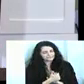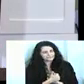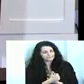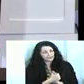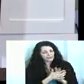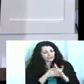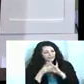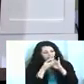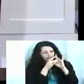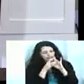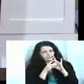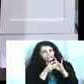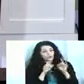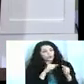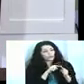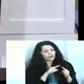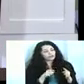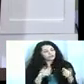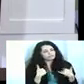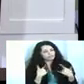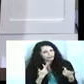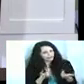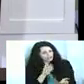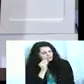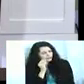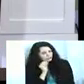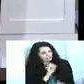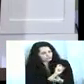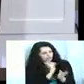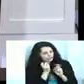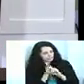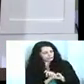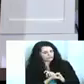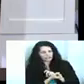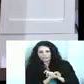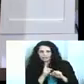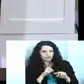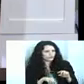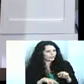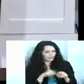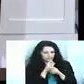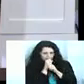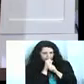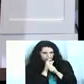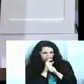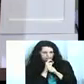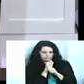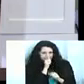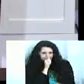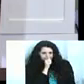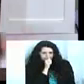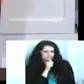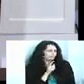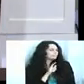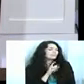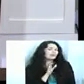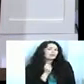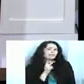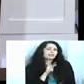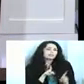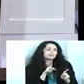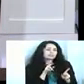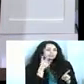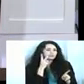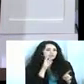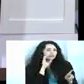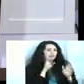The connectedness that when you've had an experience of transformation, you can't keep it to yourself. Many of you have seen a photographer